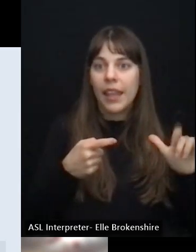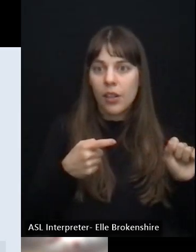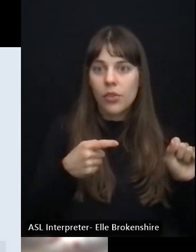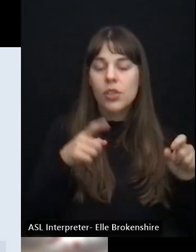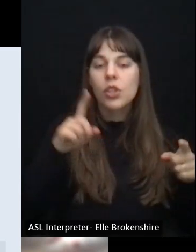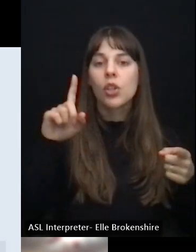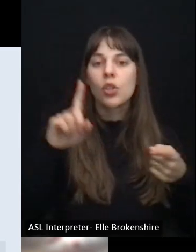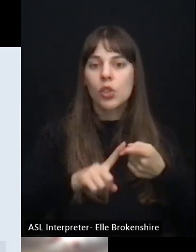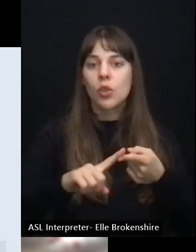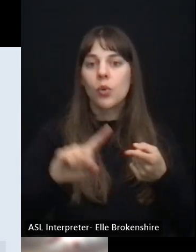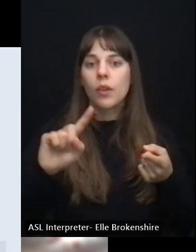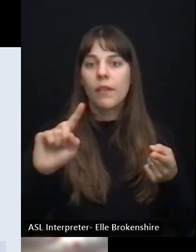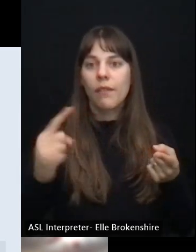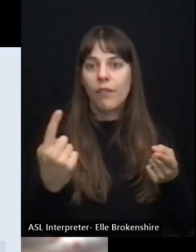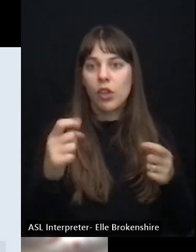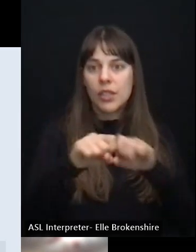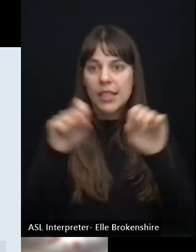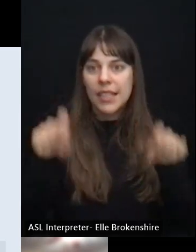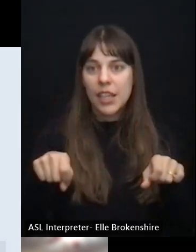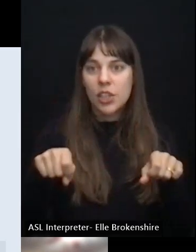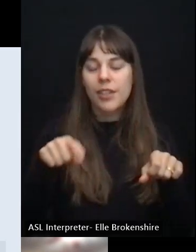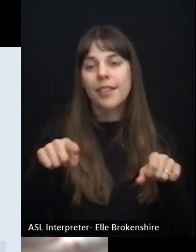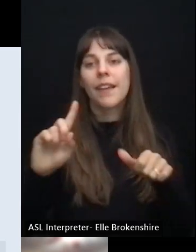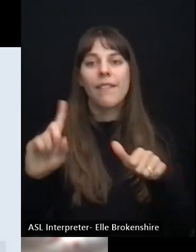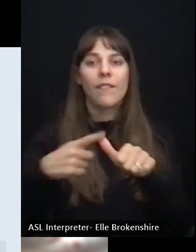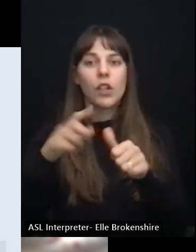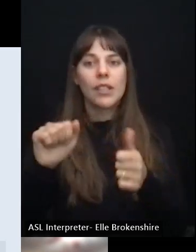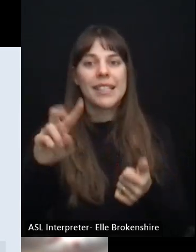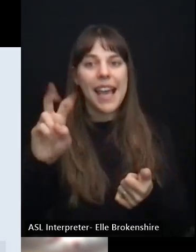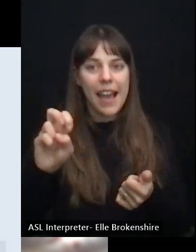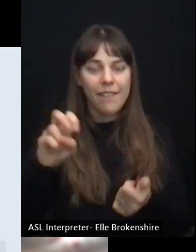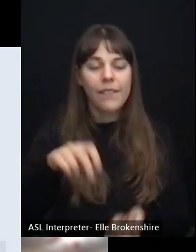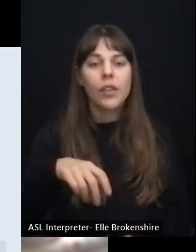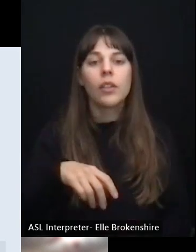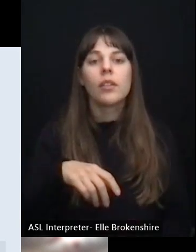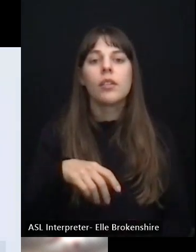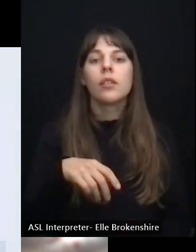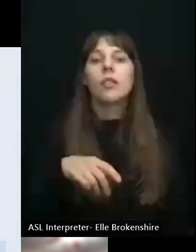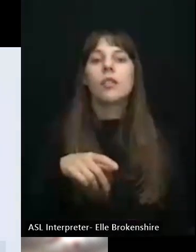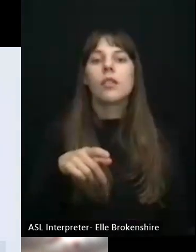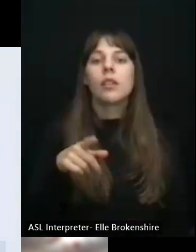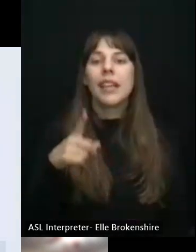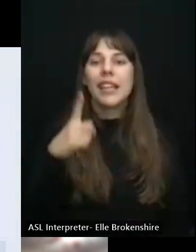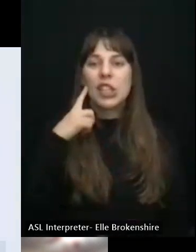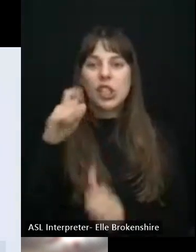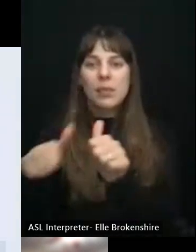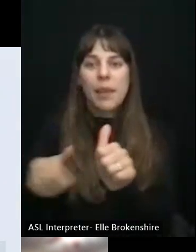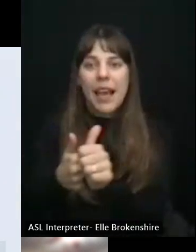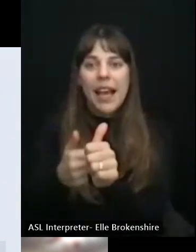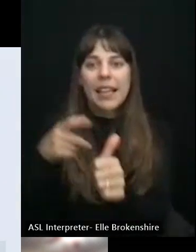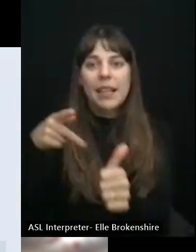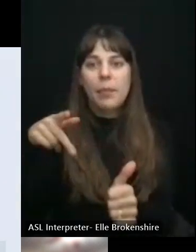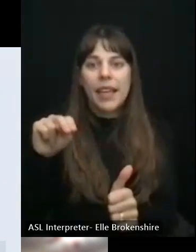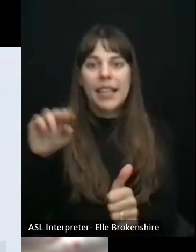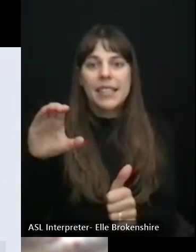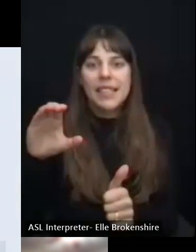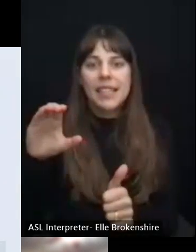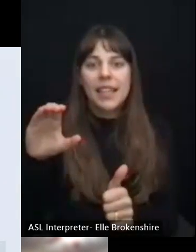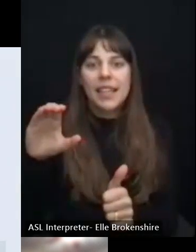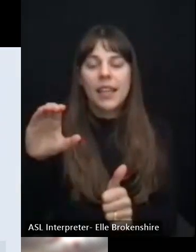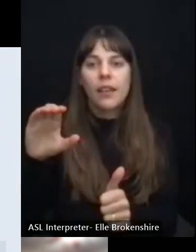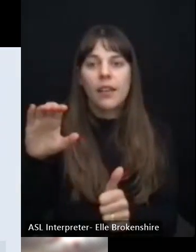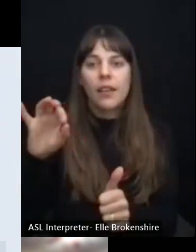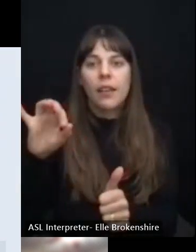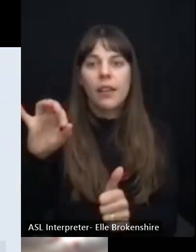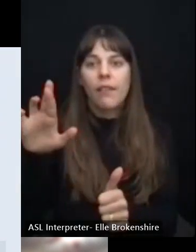ideally named First Avenue Station, just behind PNC First Side and at the intersection of